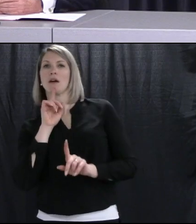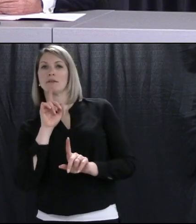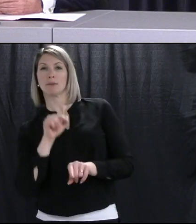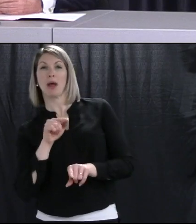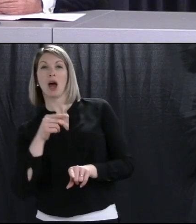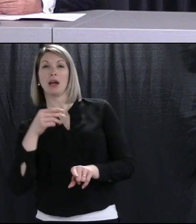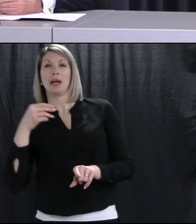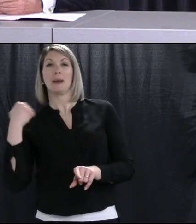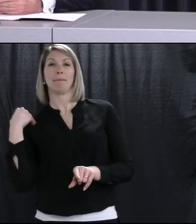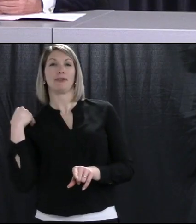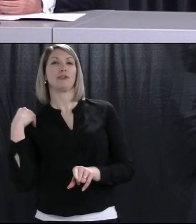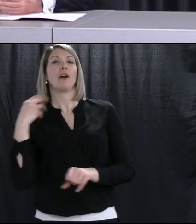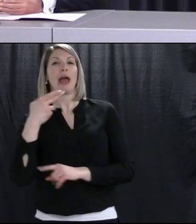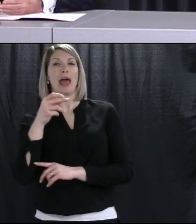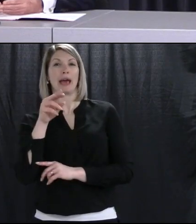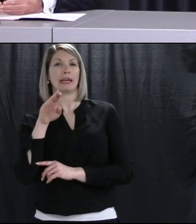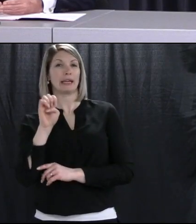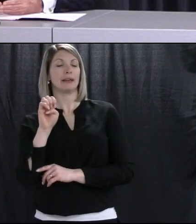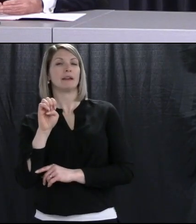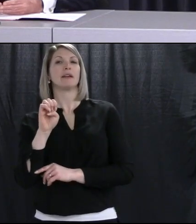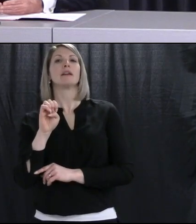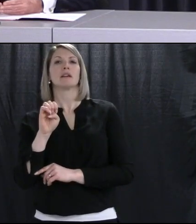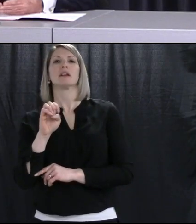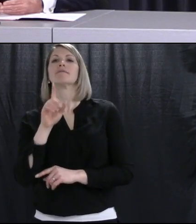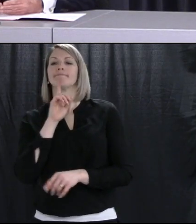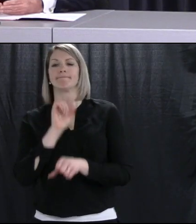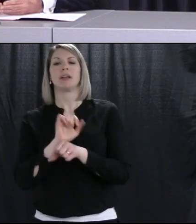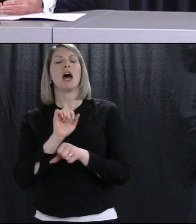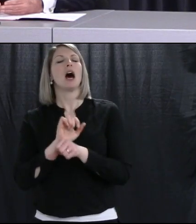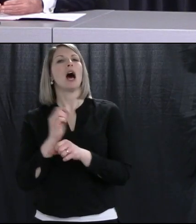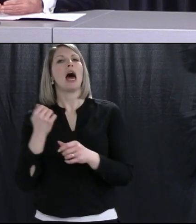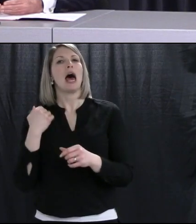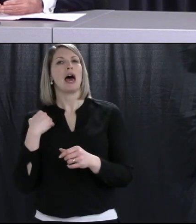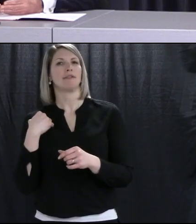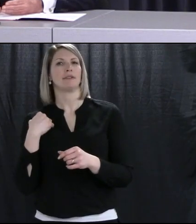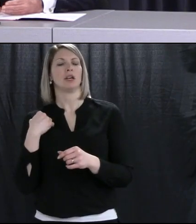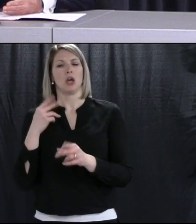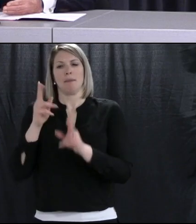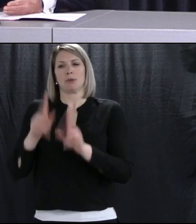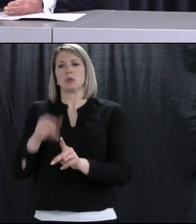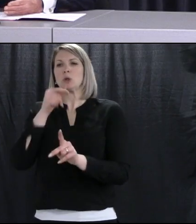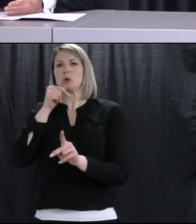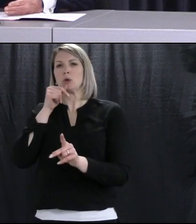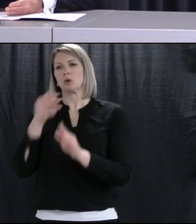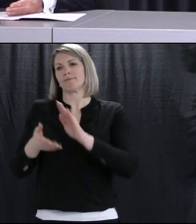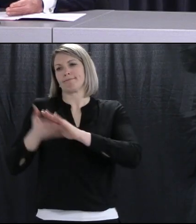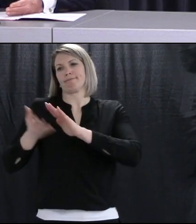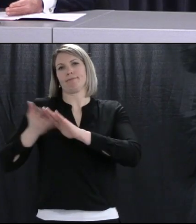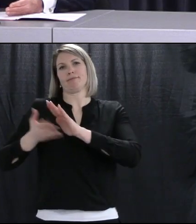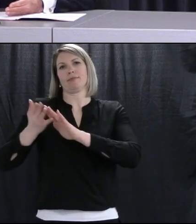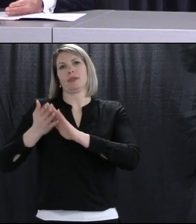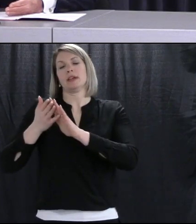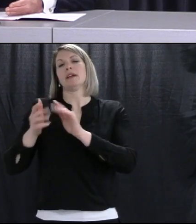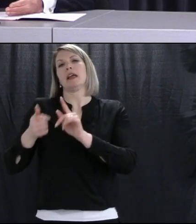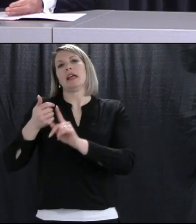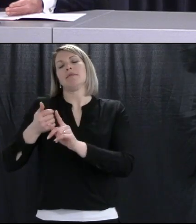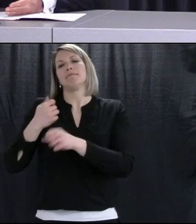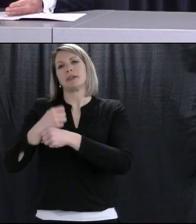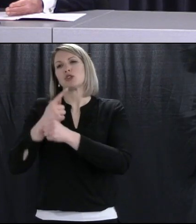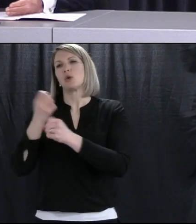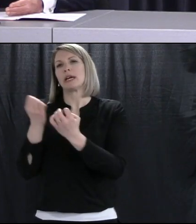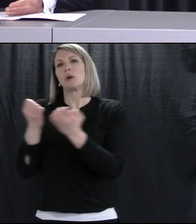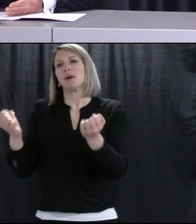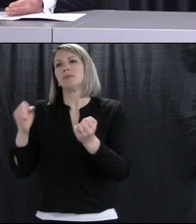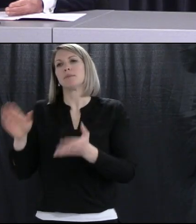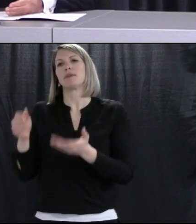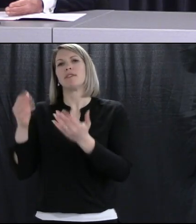provincial emergency operations centre. We have a logistics contact person there who actually co-chairs the National Logistics